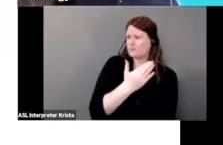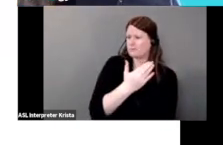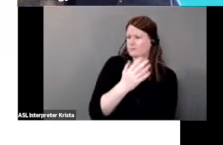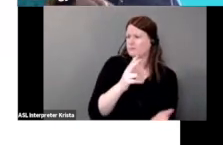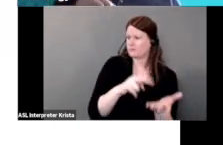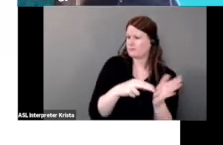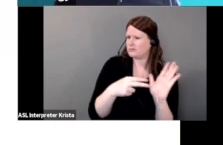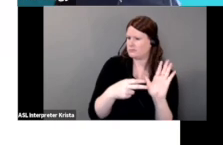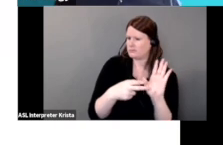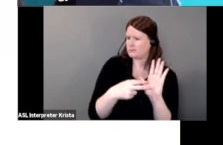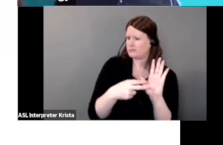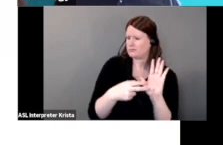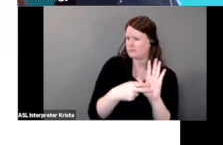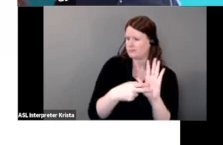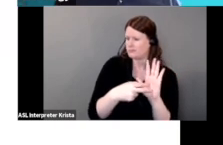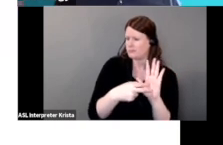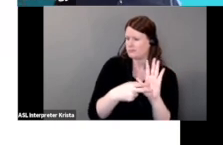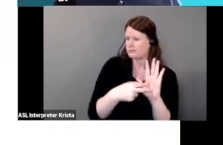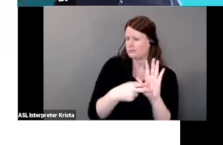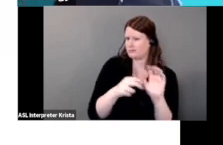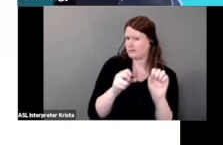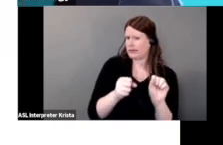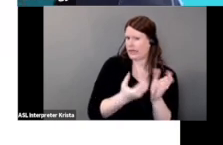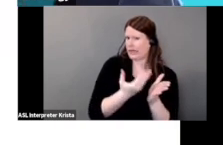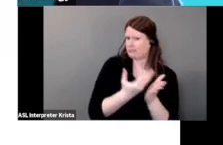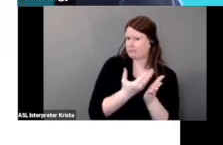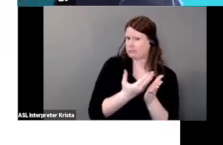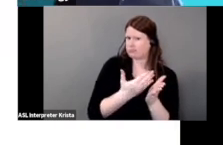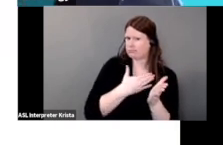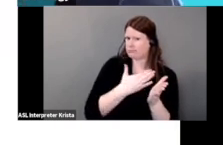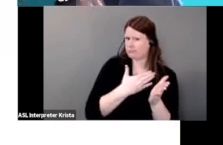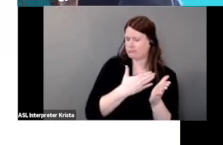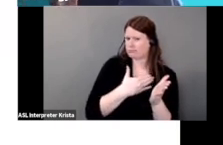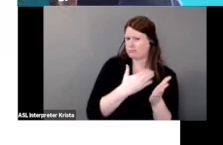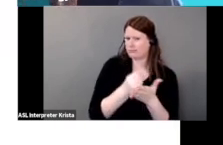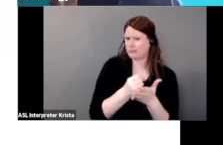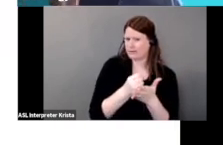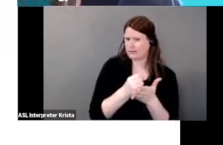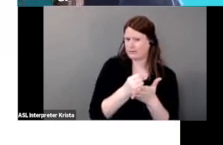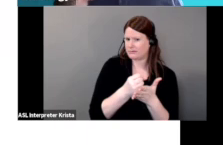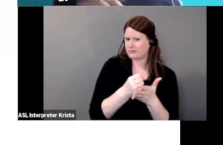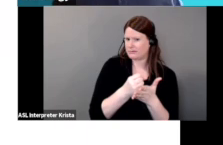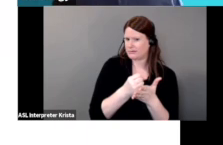actual patent and could be used to invalidate their patent. But